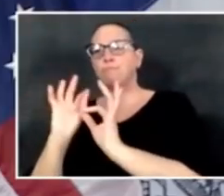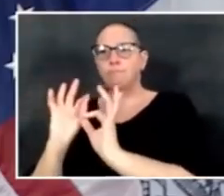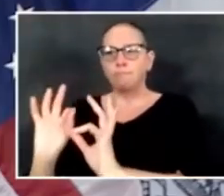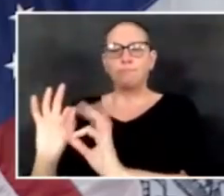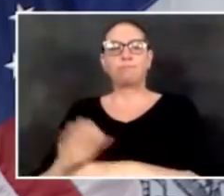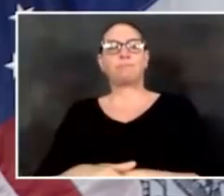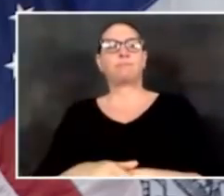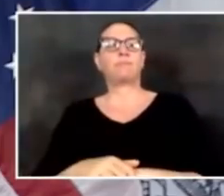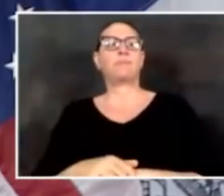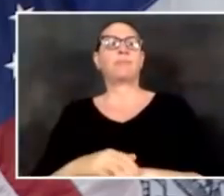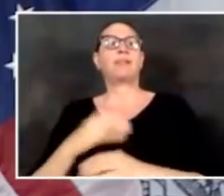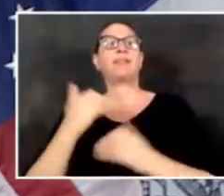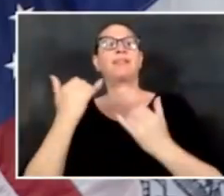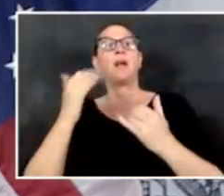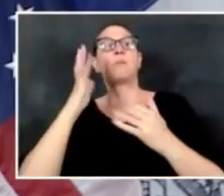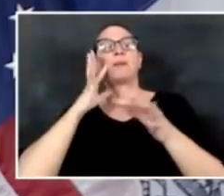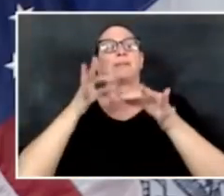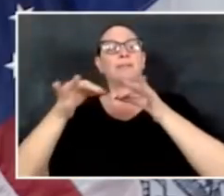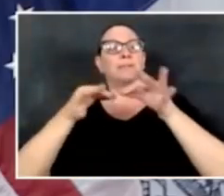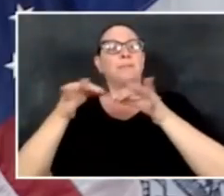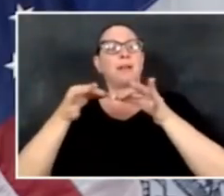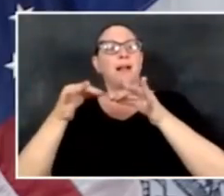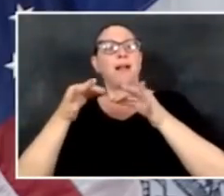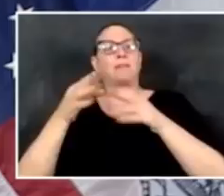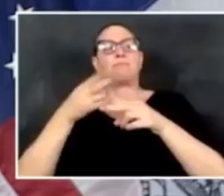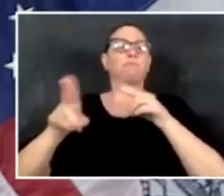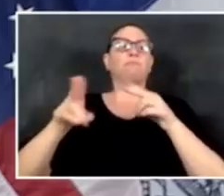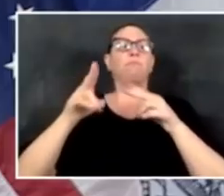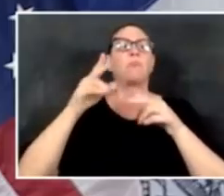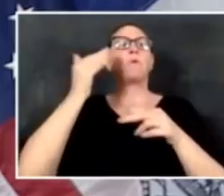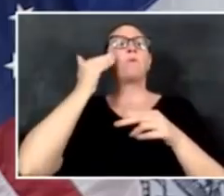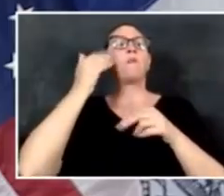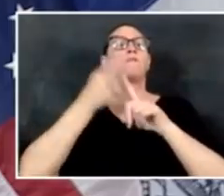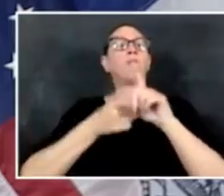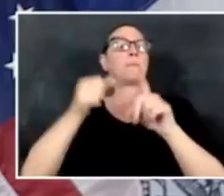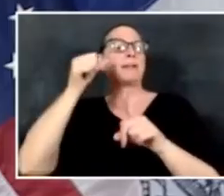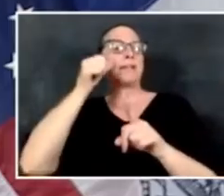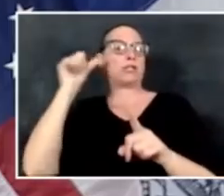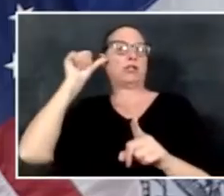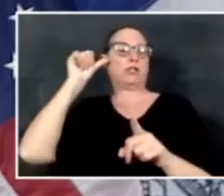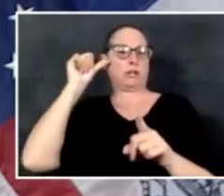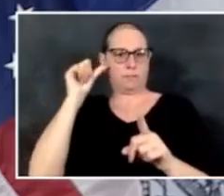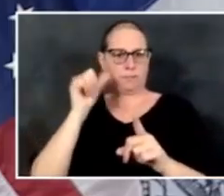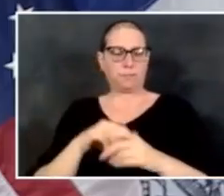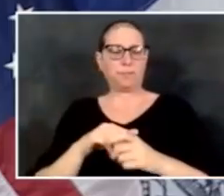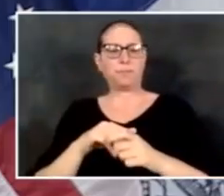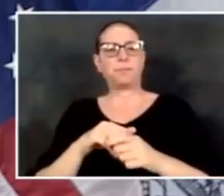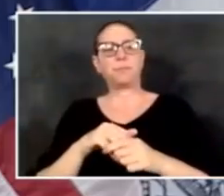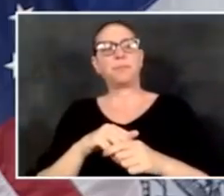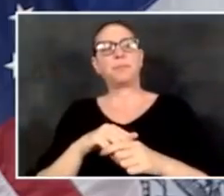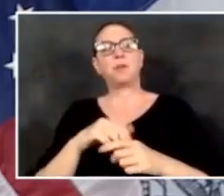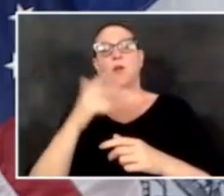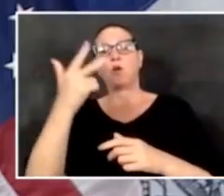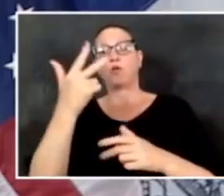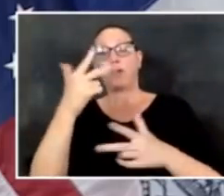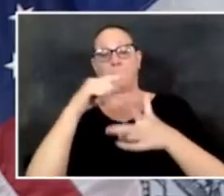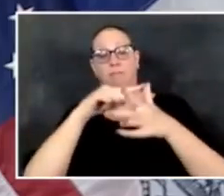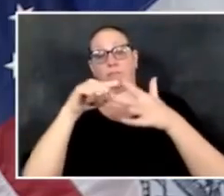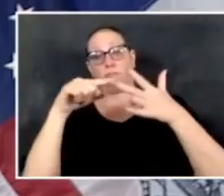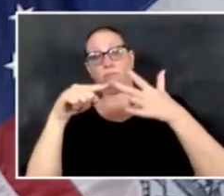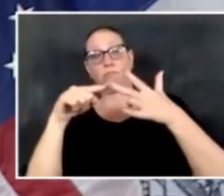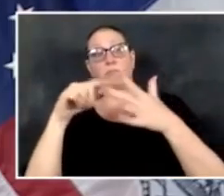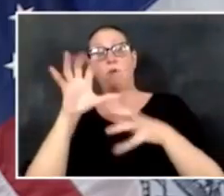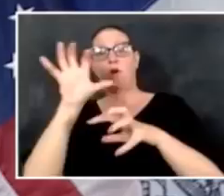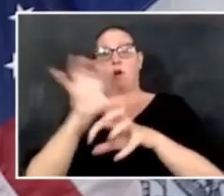entire incident. We have 3 individuals taken into custody, still ongoing.